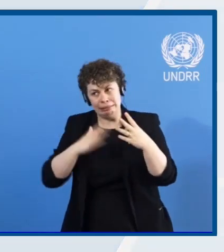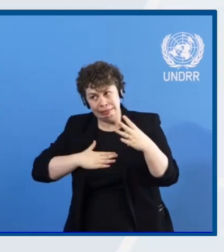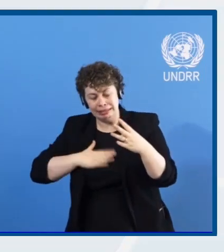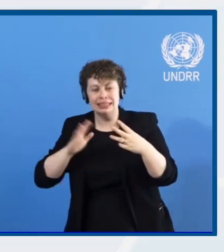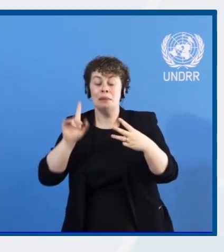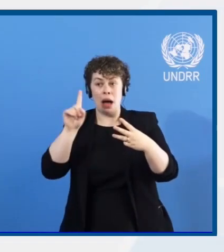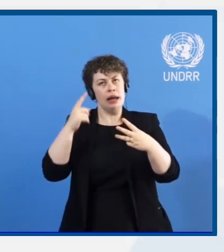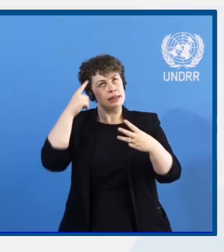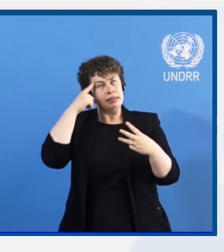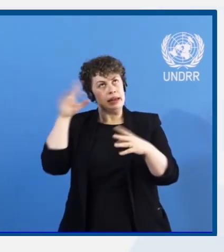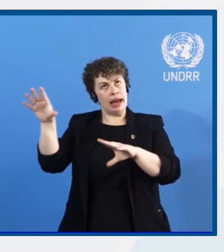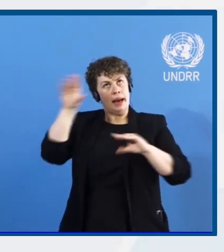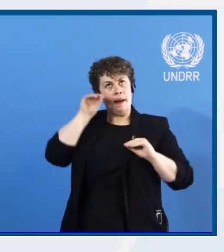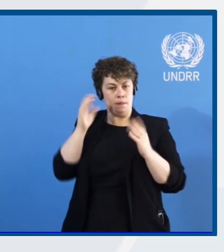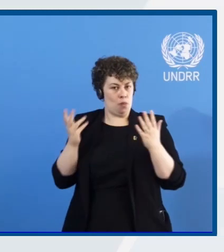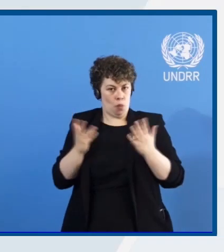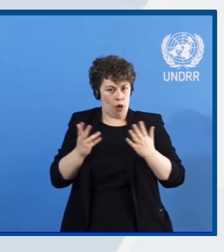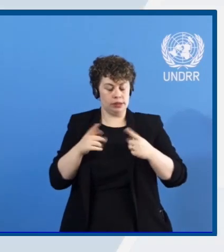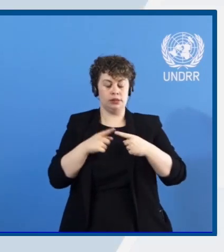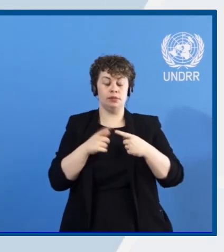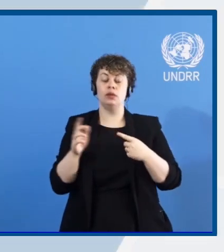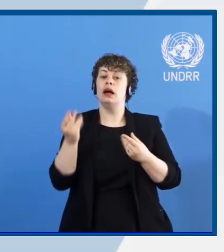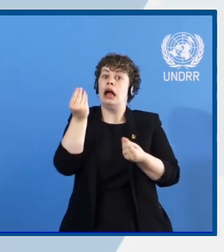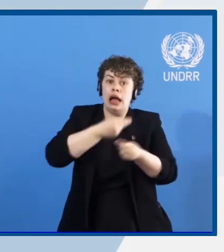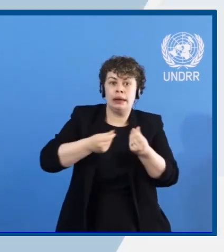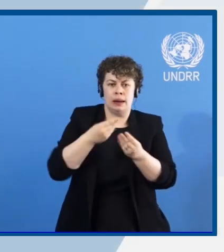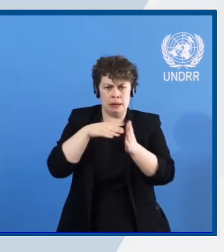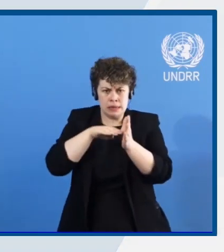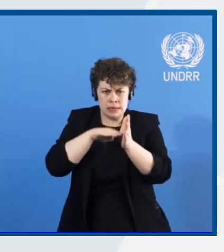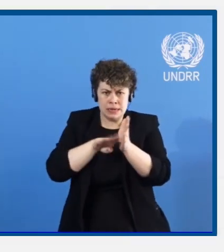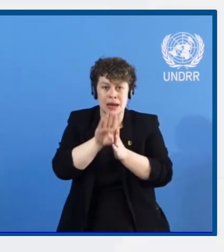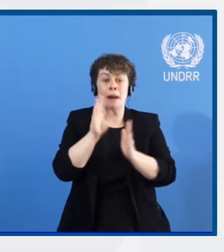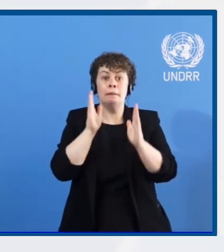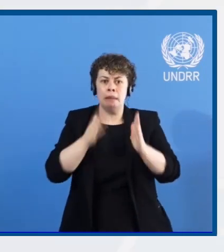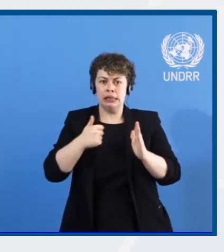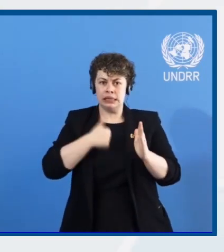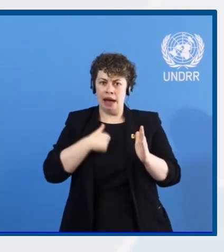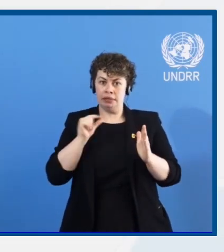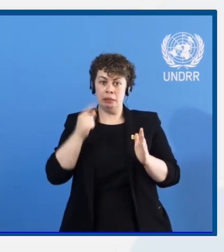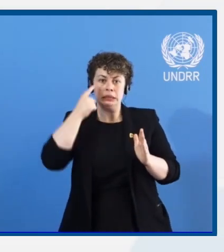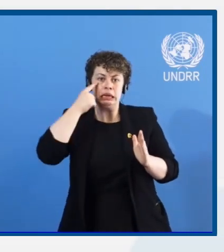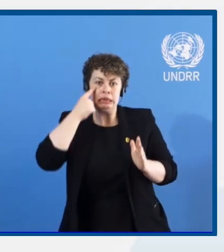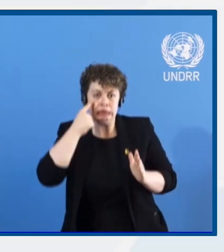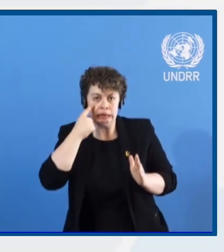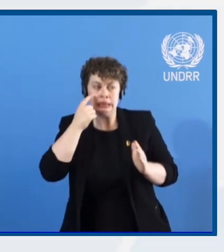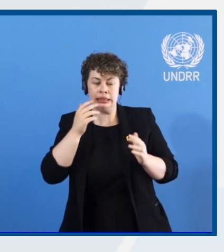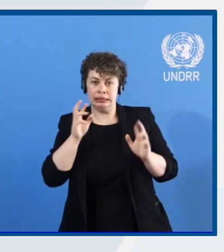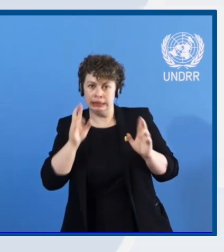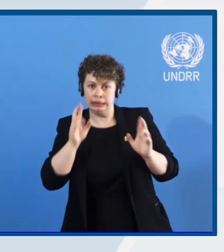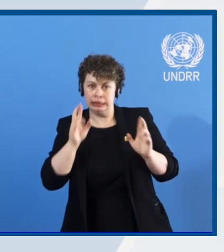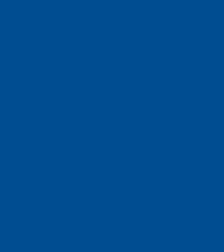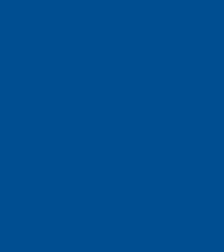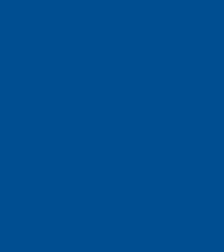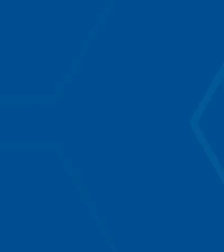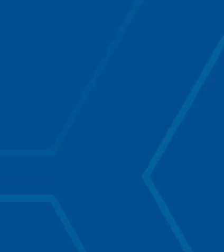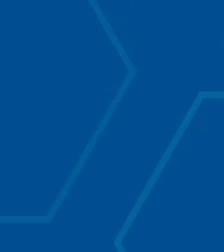maybe all development, economic development, requires risk-taking, but disaster risk and maybe climate risk is often